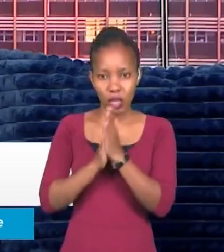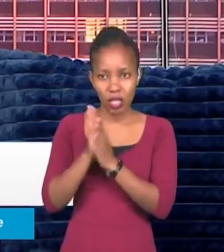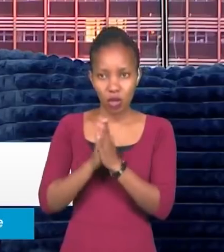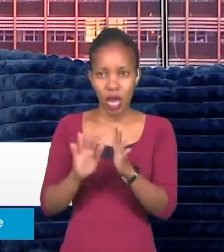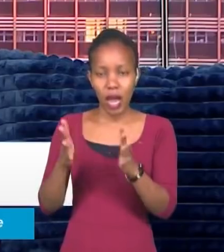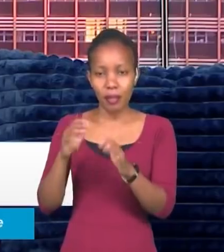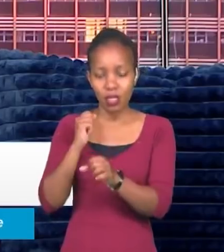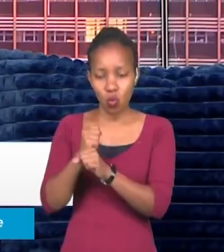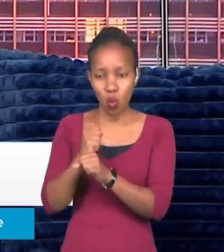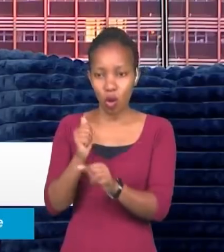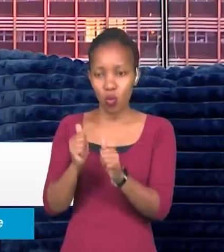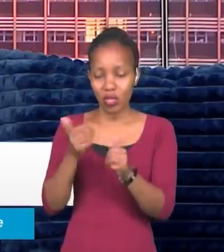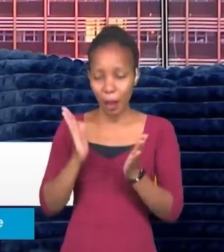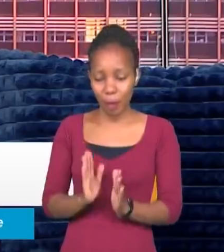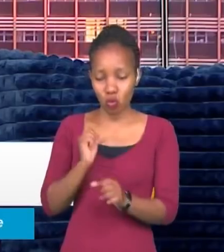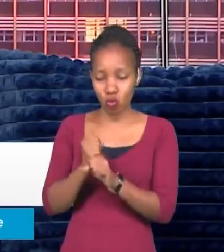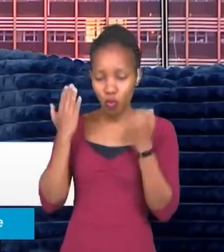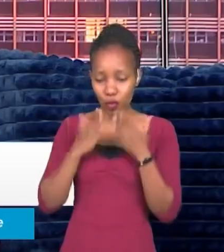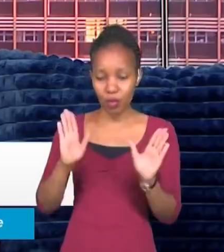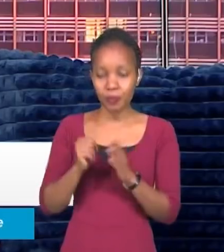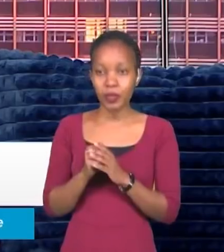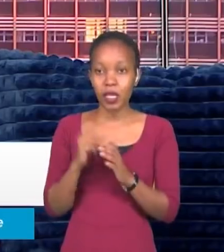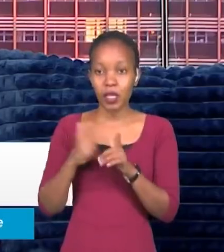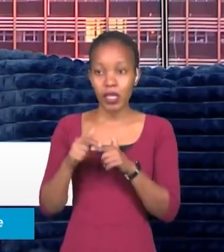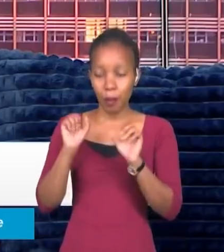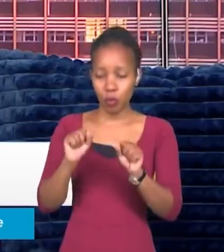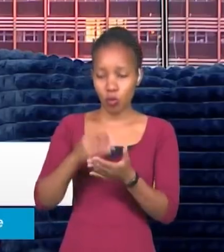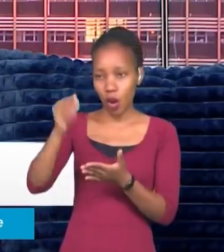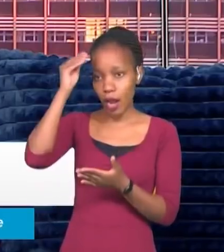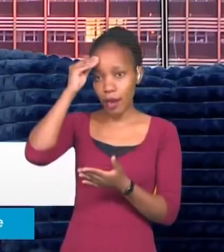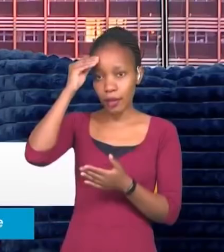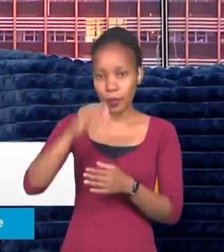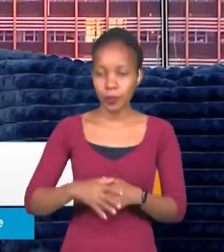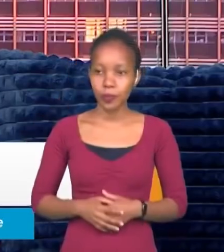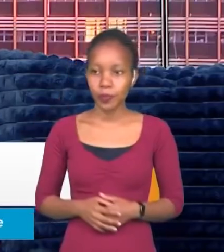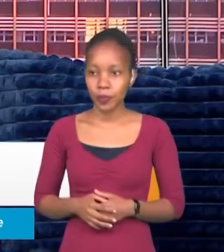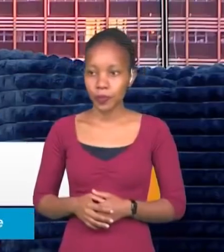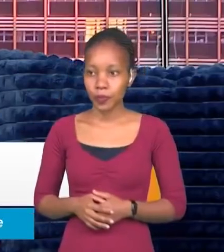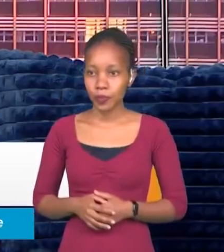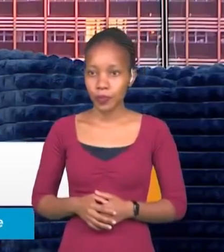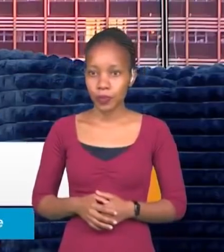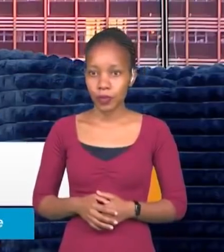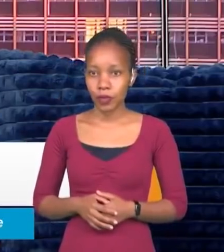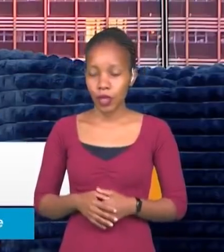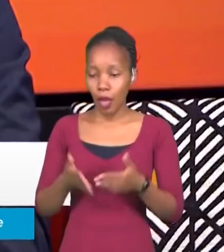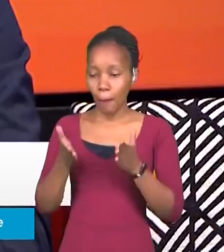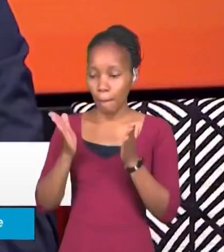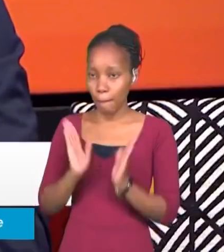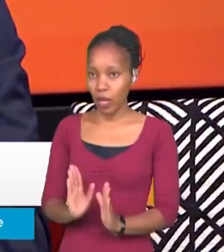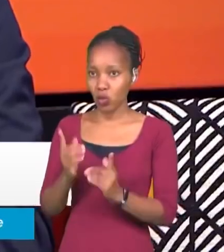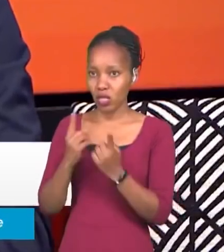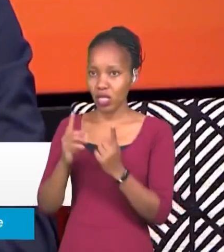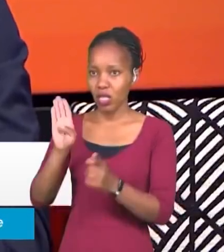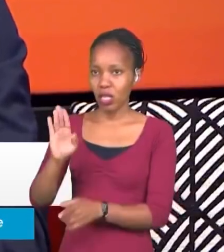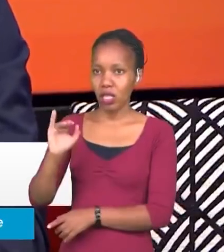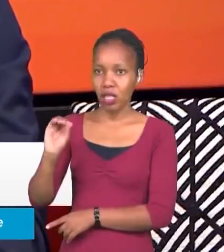Appreciate the work that someone has done, you know, so that you can also get to learn from that. It's true. Yes. Now, someone said also that biographies don't